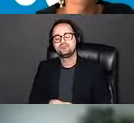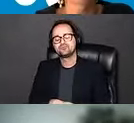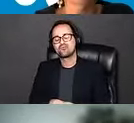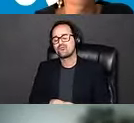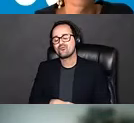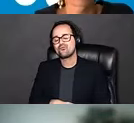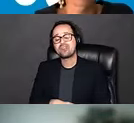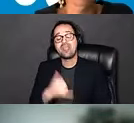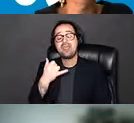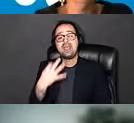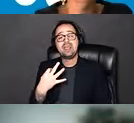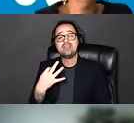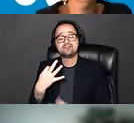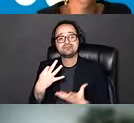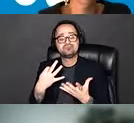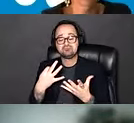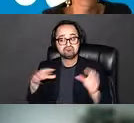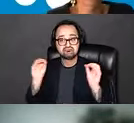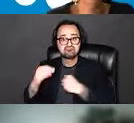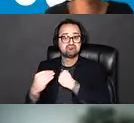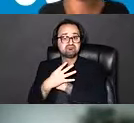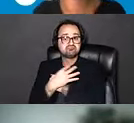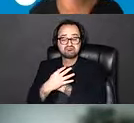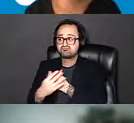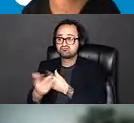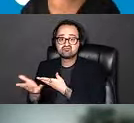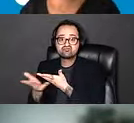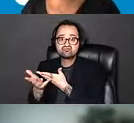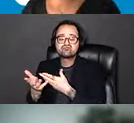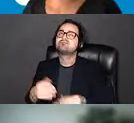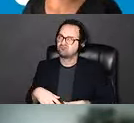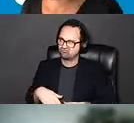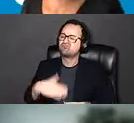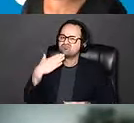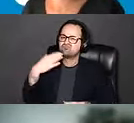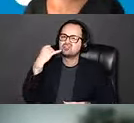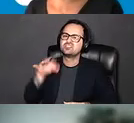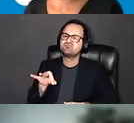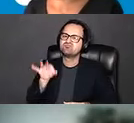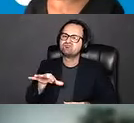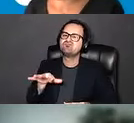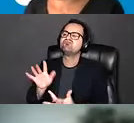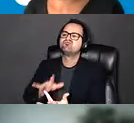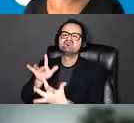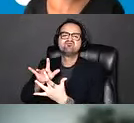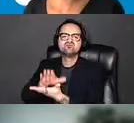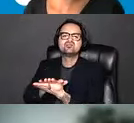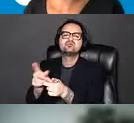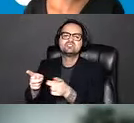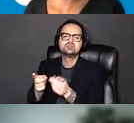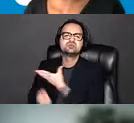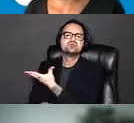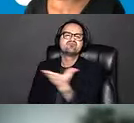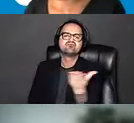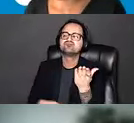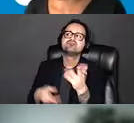So if they've not consulted with you all, it would be good to be in conversation with your local school district to find